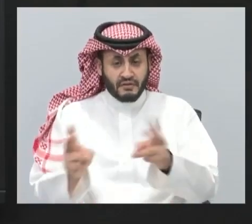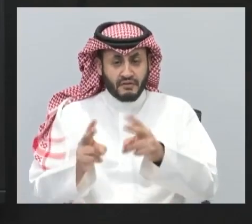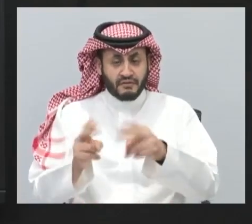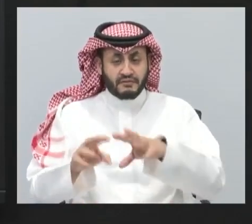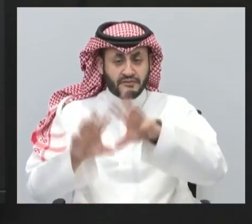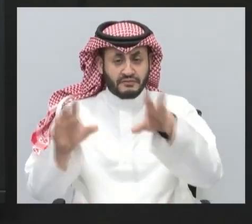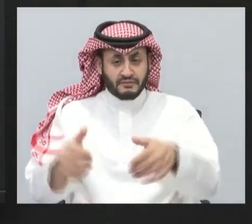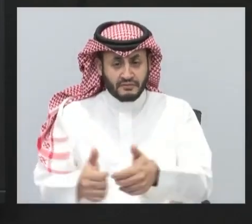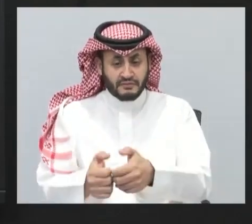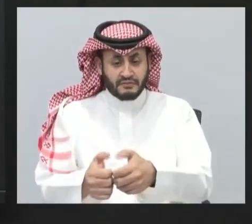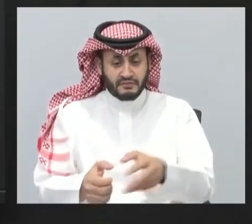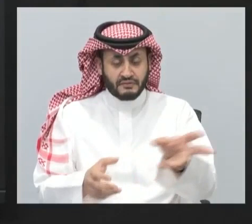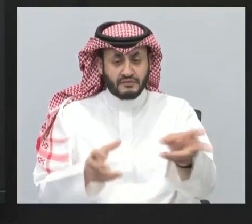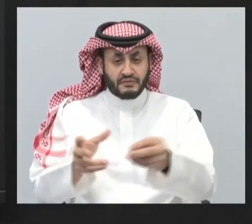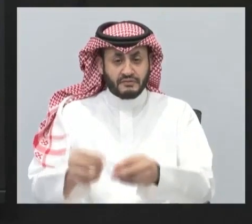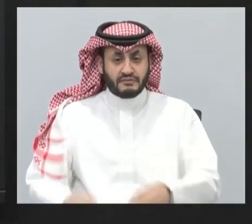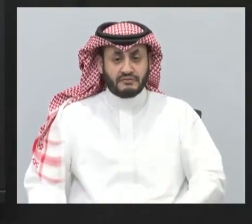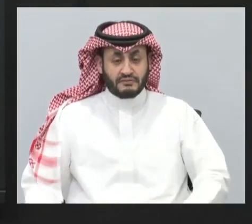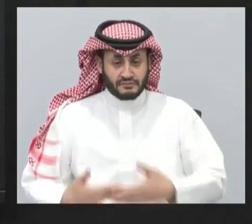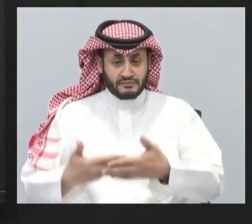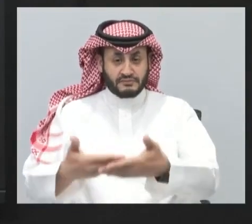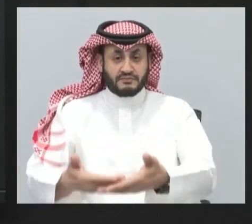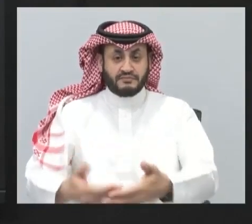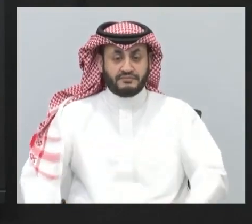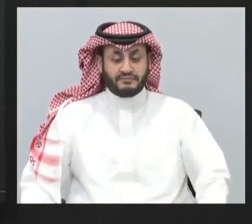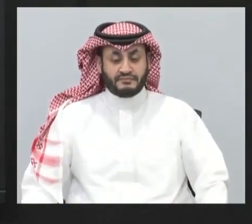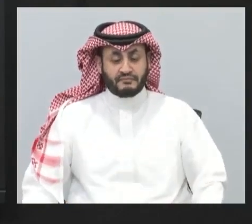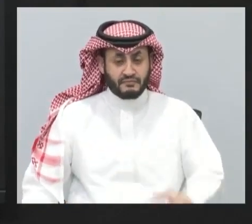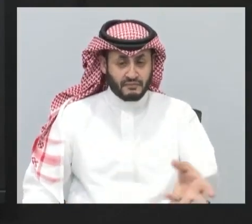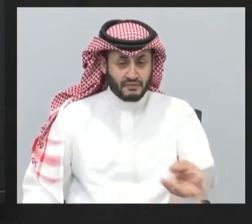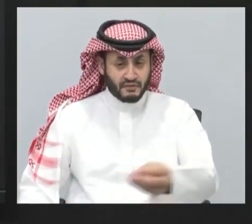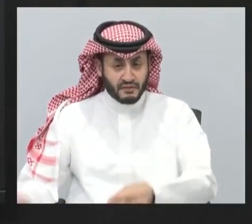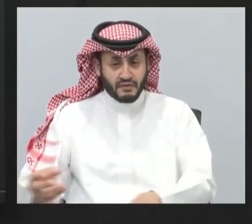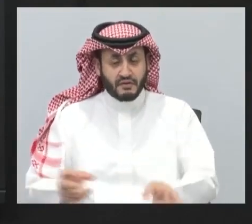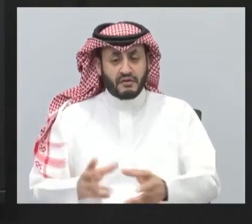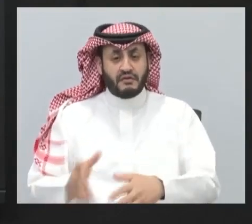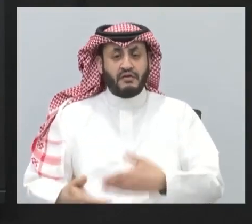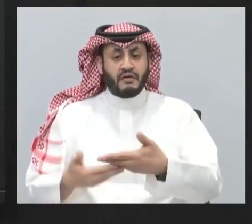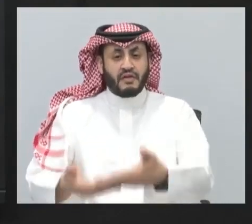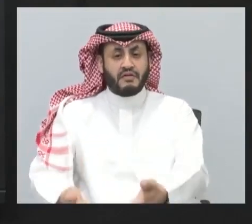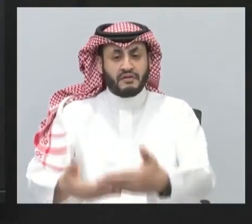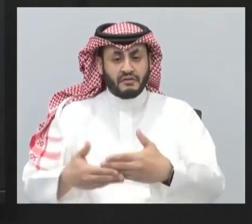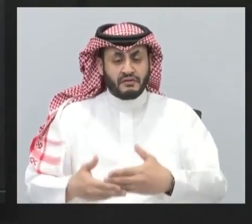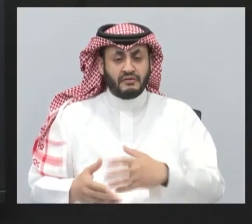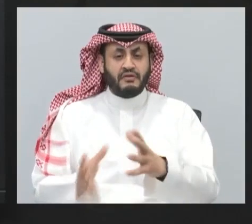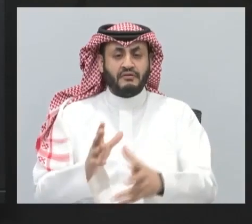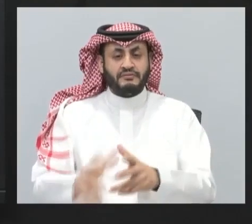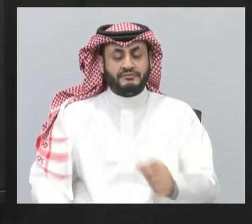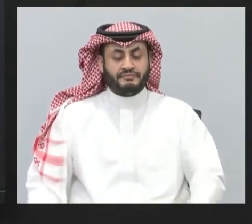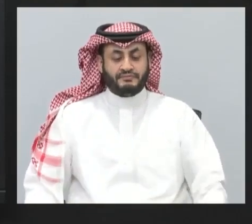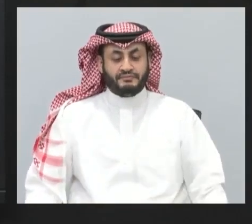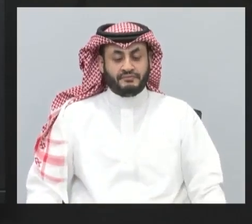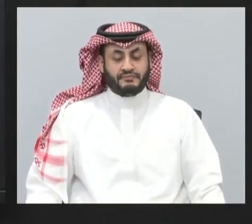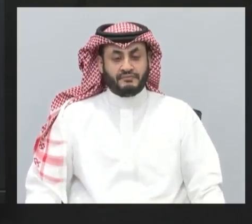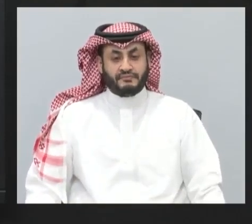social media, someone is going to post an idea and other people will reply. I will tell what I think, you will tell what you